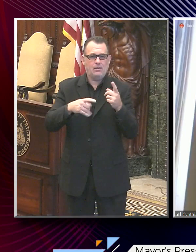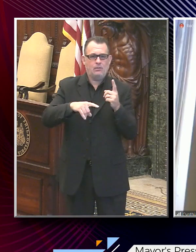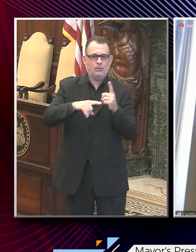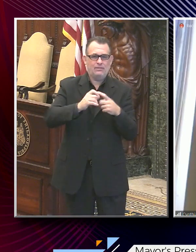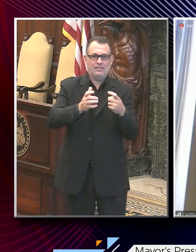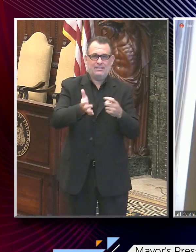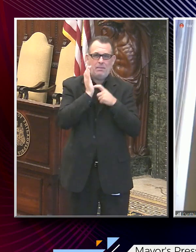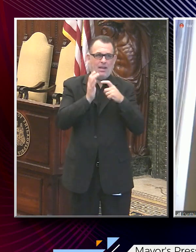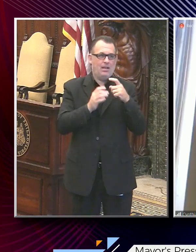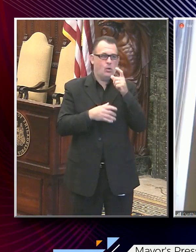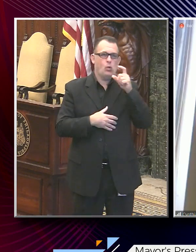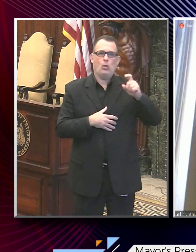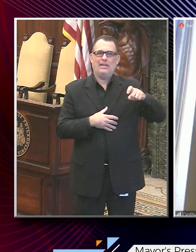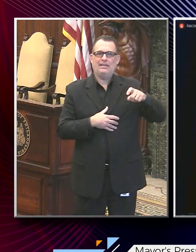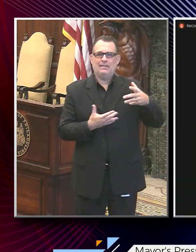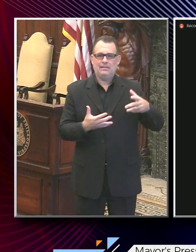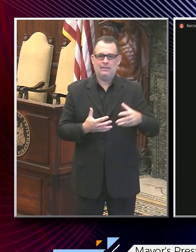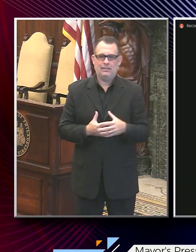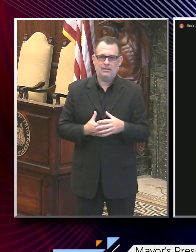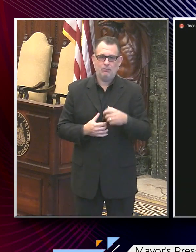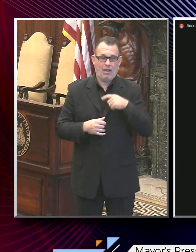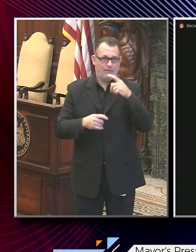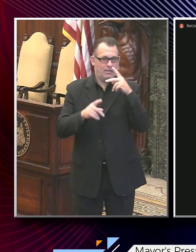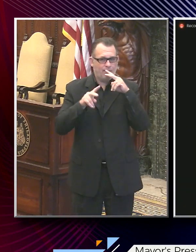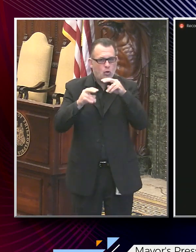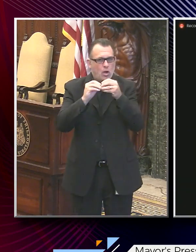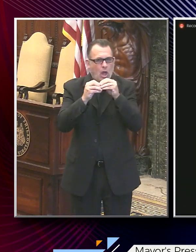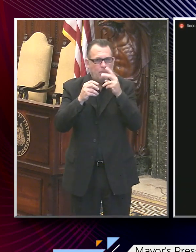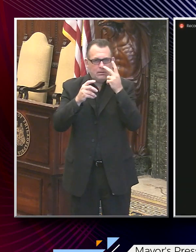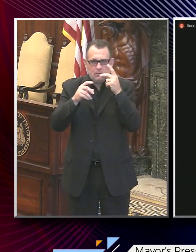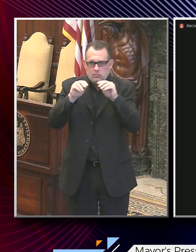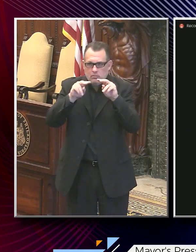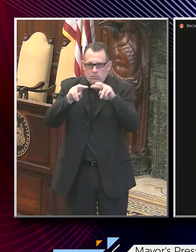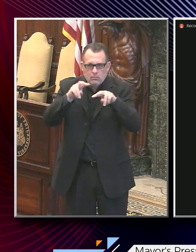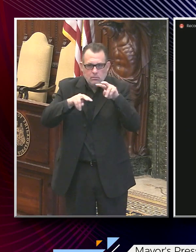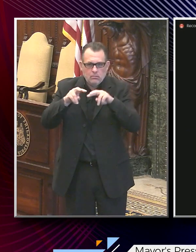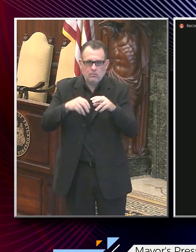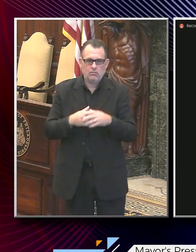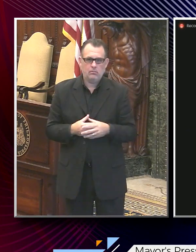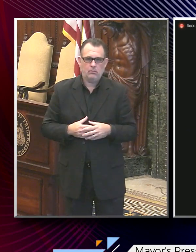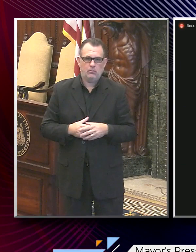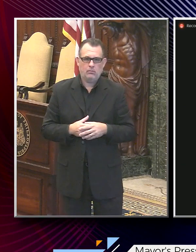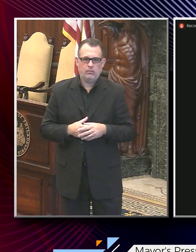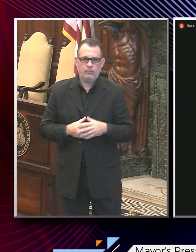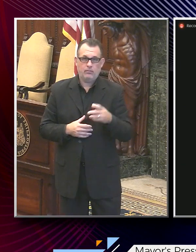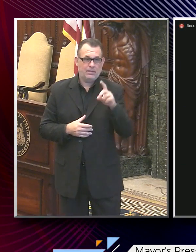process. Yeah, and do you have any idea on that demand yet, or are you not sure